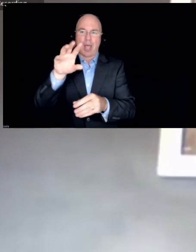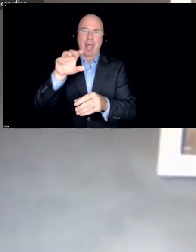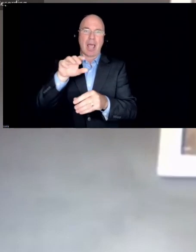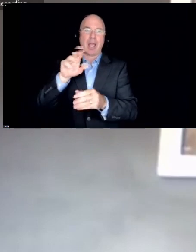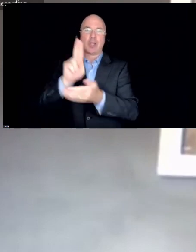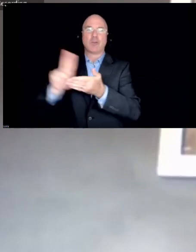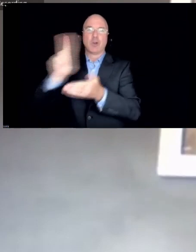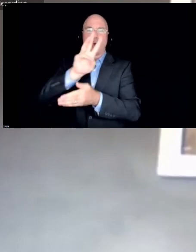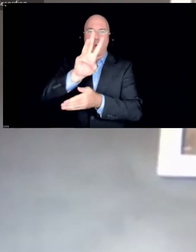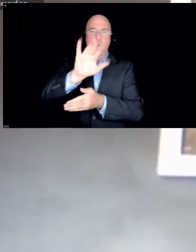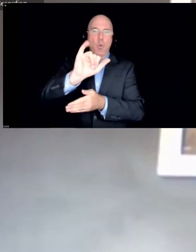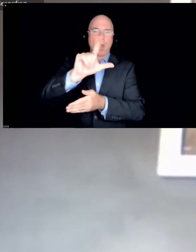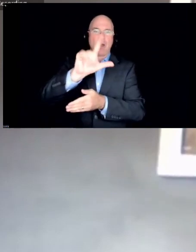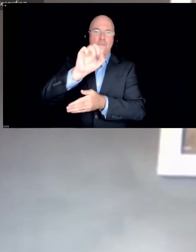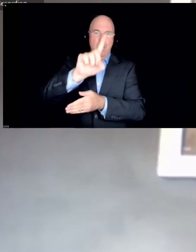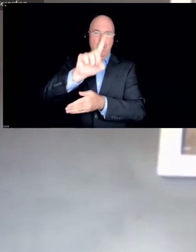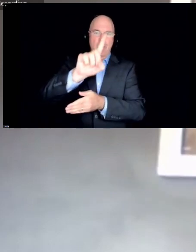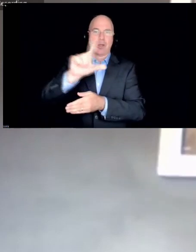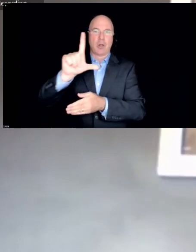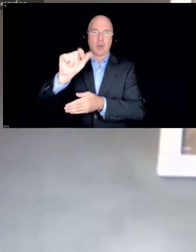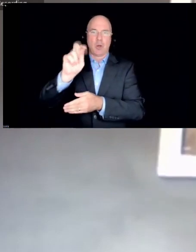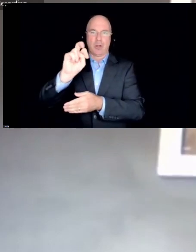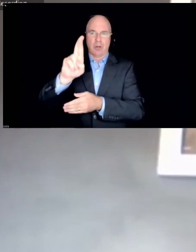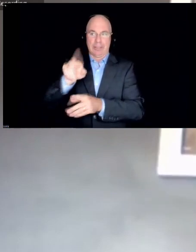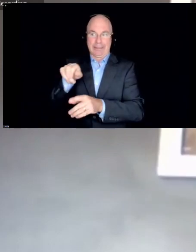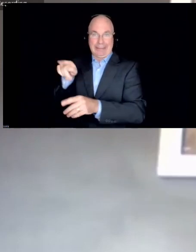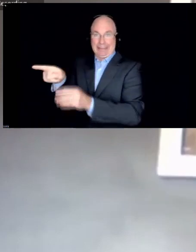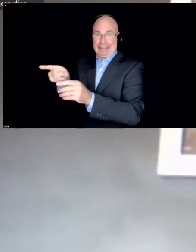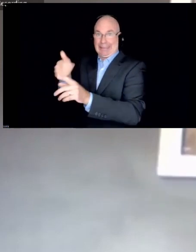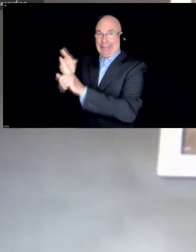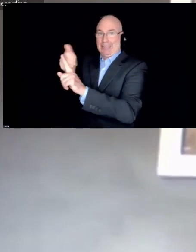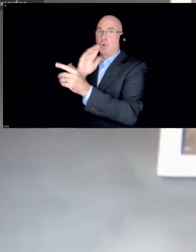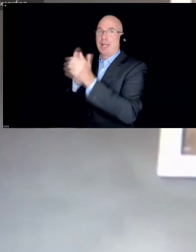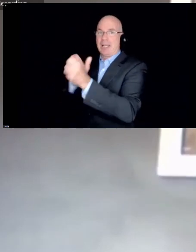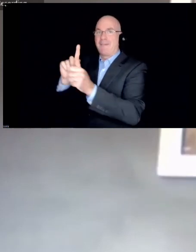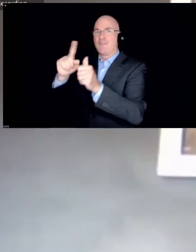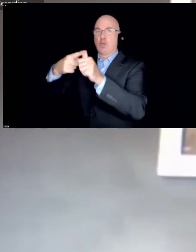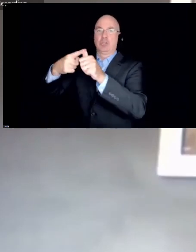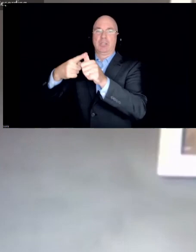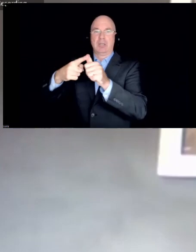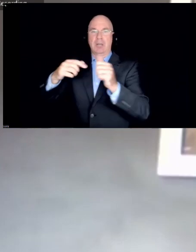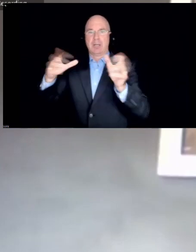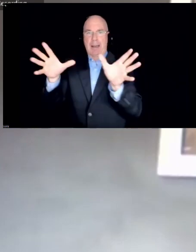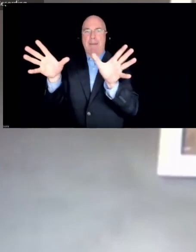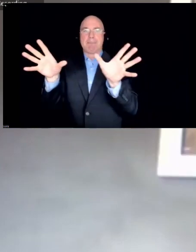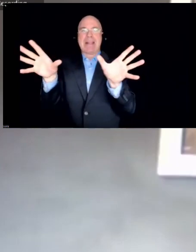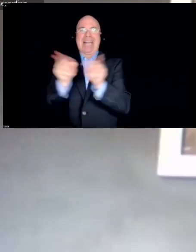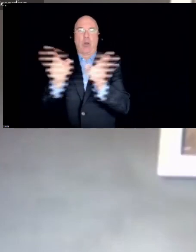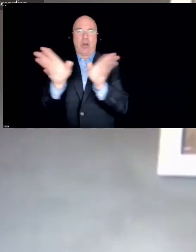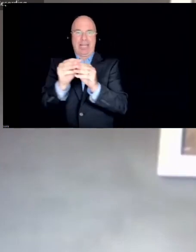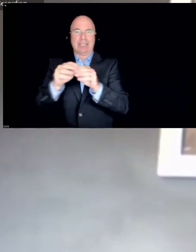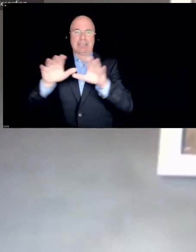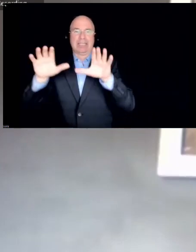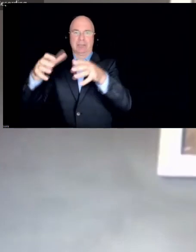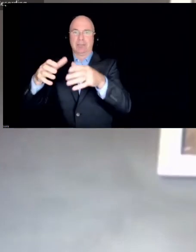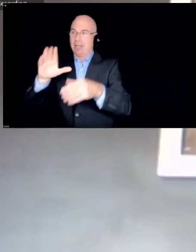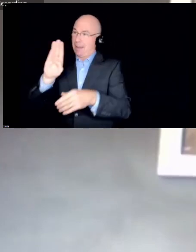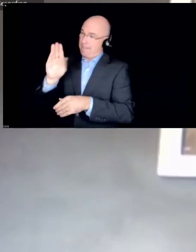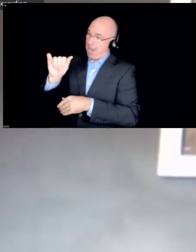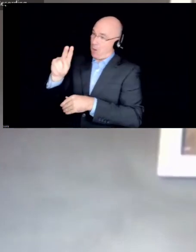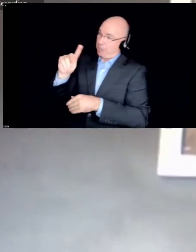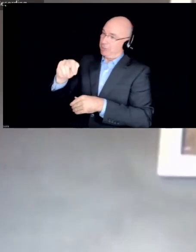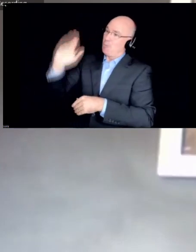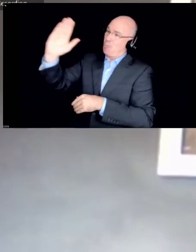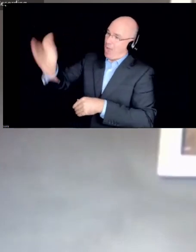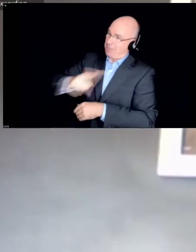Laurier University, and who will be leading our first plenary session. Barrington, welcome, and